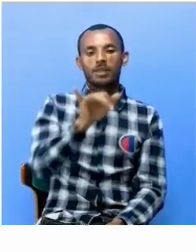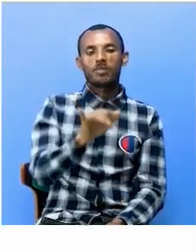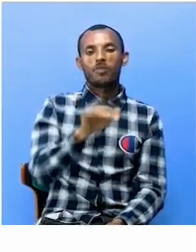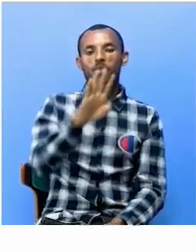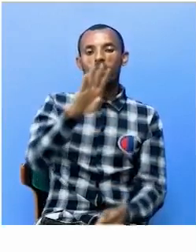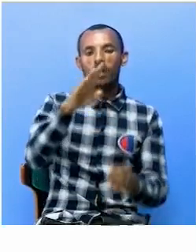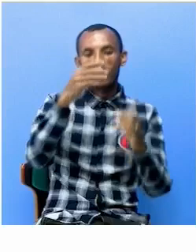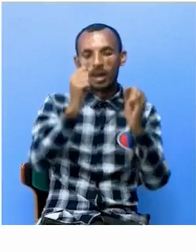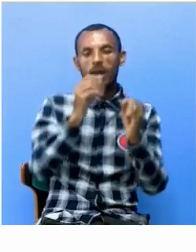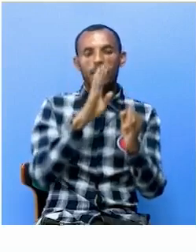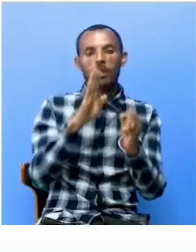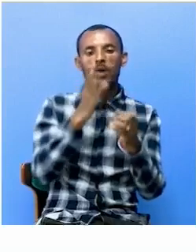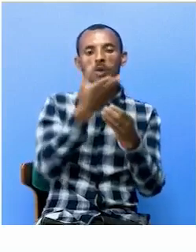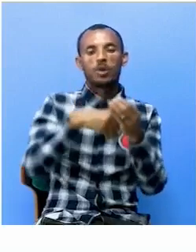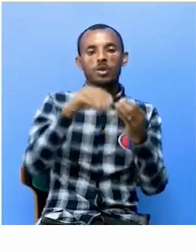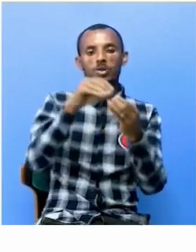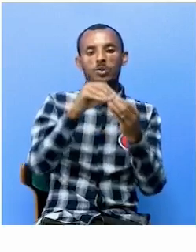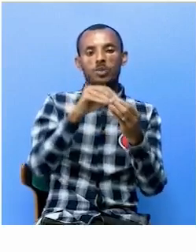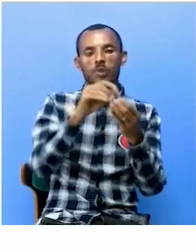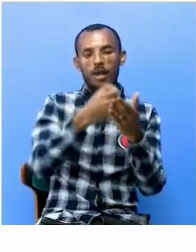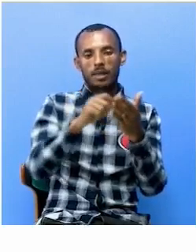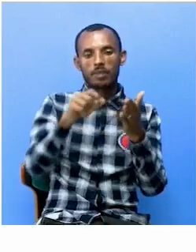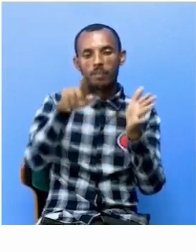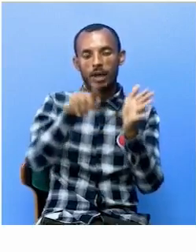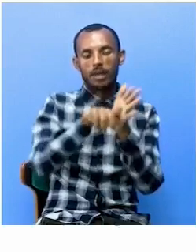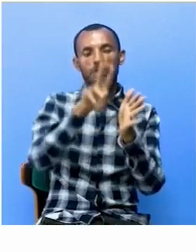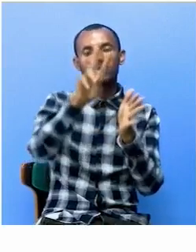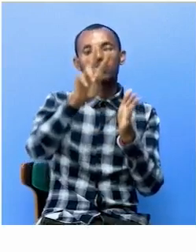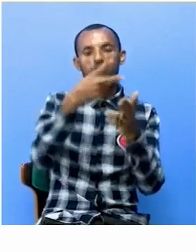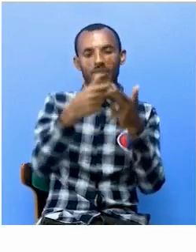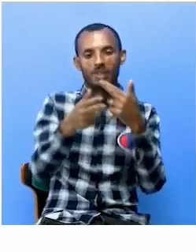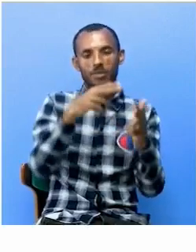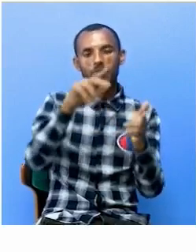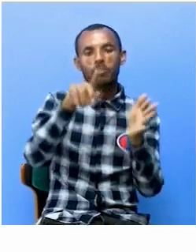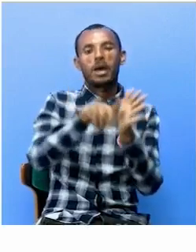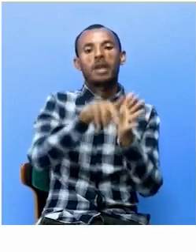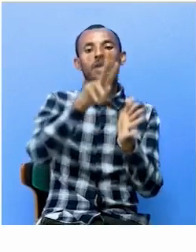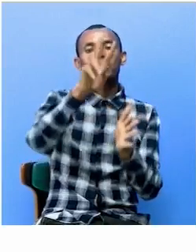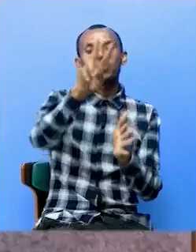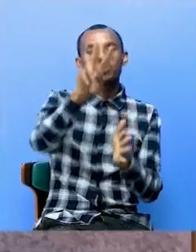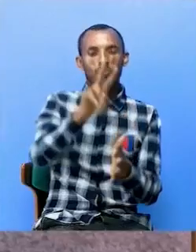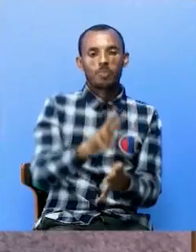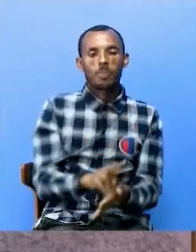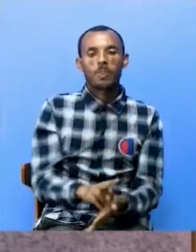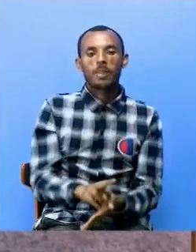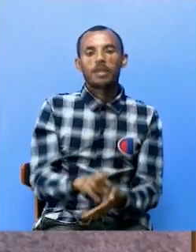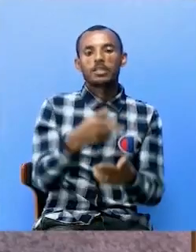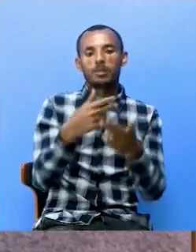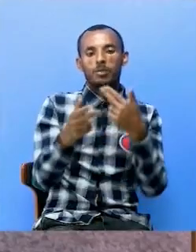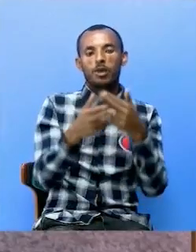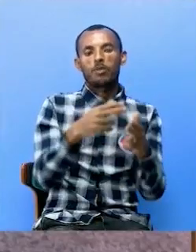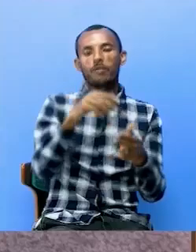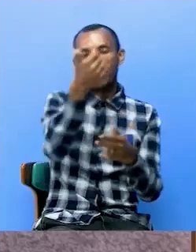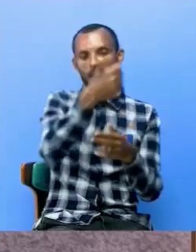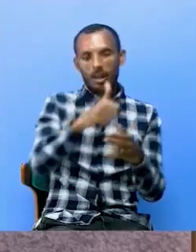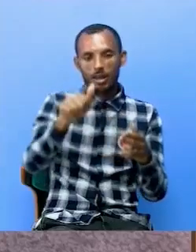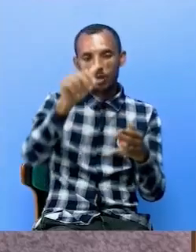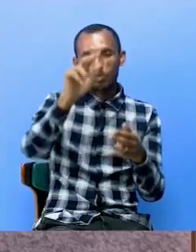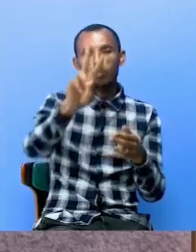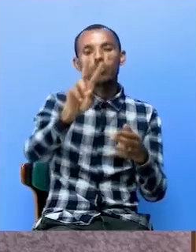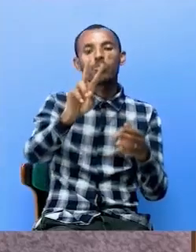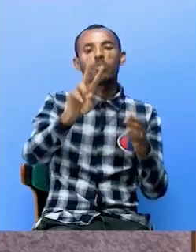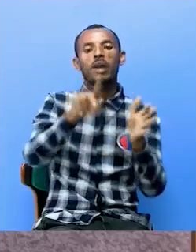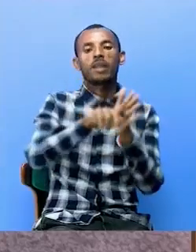can also be written as minus 2 times minus 2. Okay, the product of any two negative